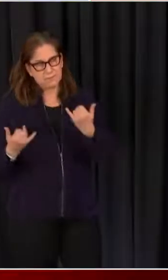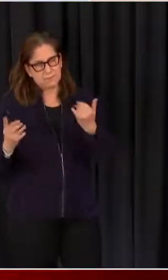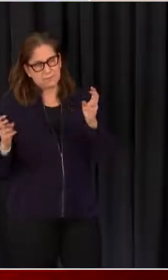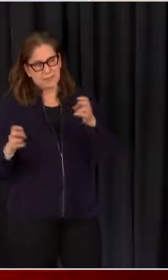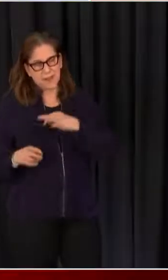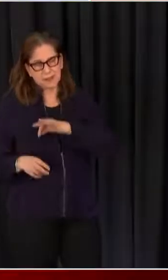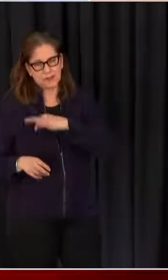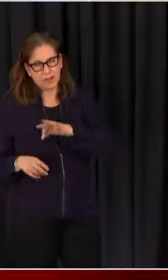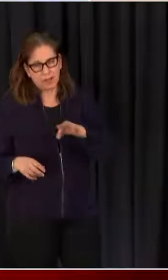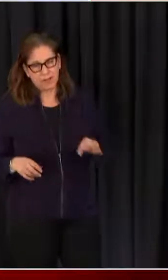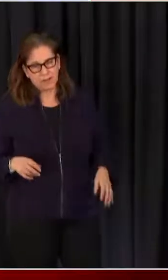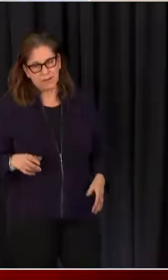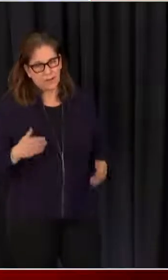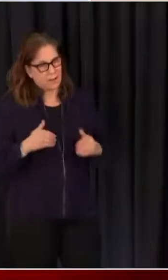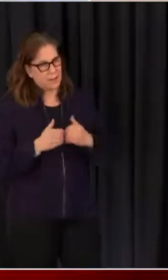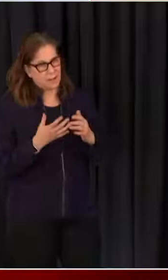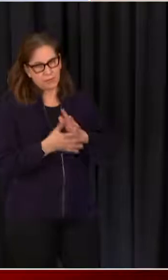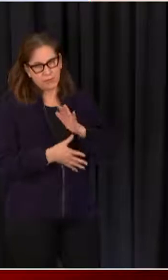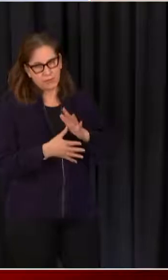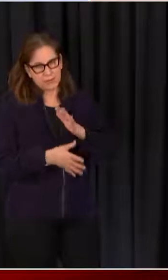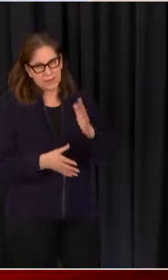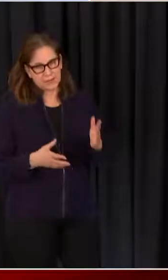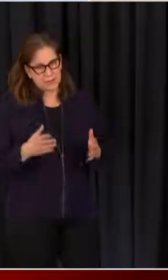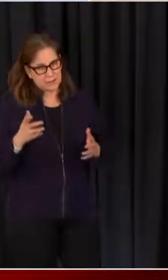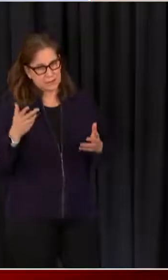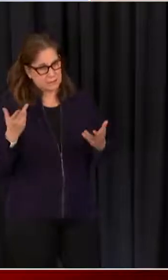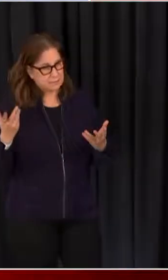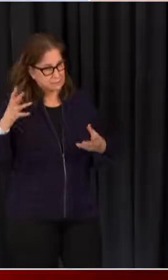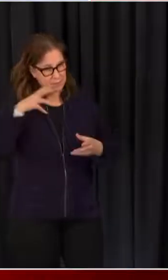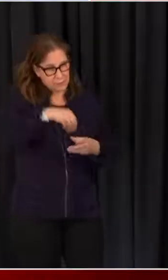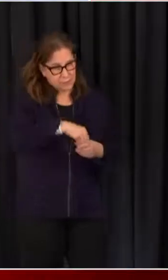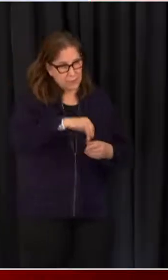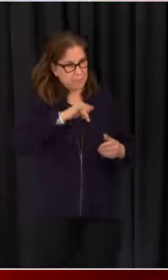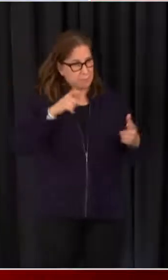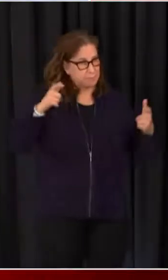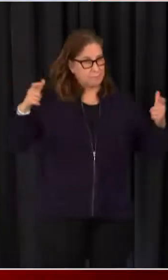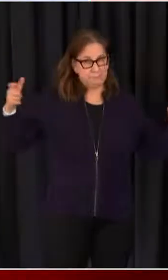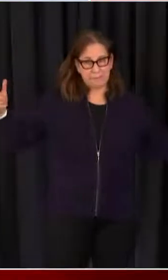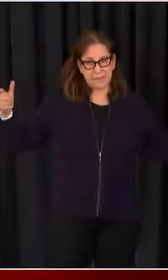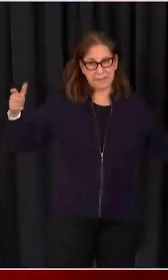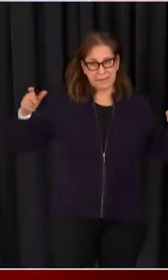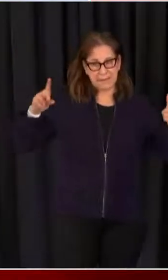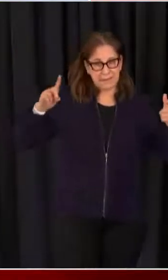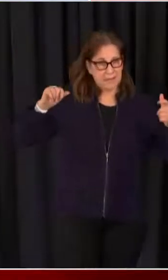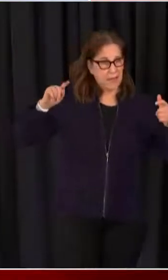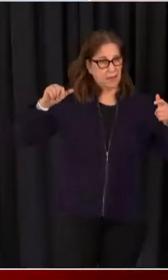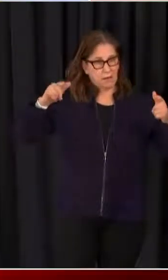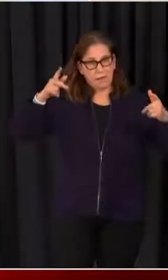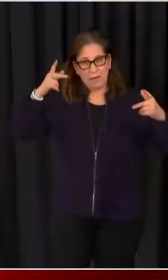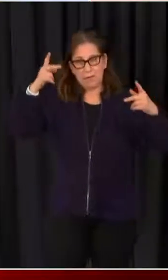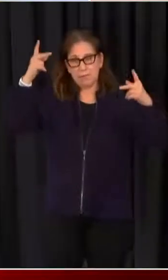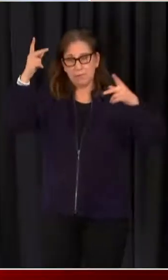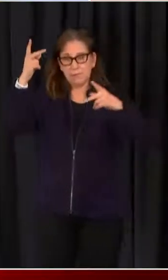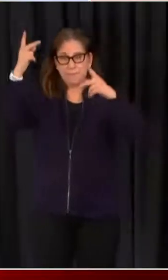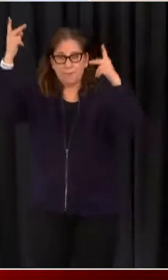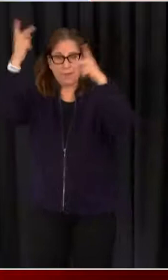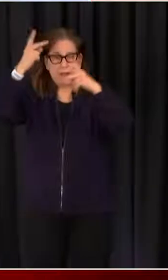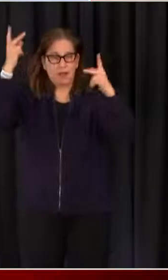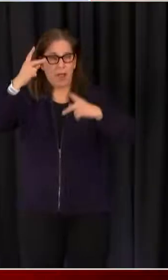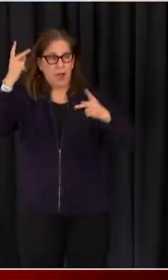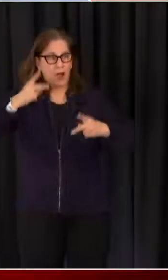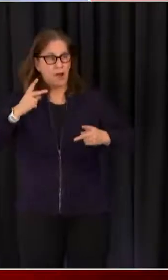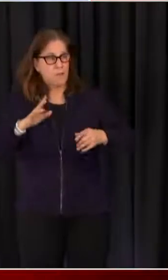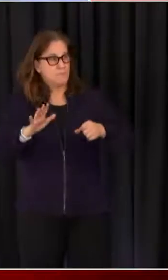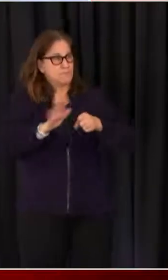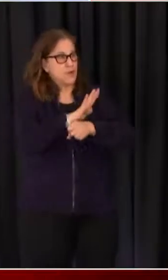How is that prioritized? Are they just part of this big group that's qualified, or is it a separate kind of